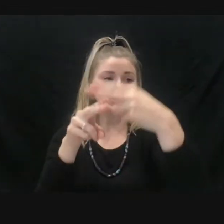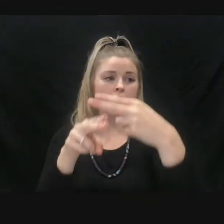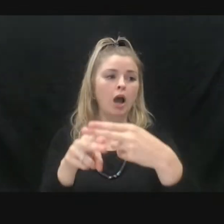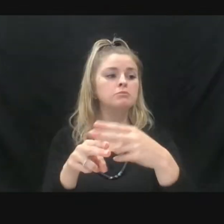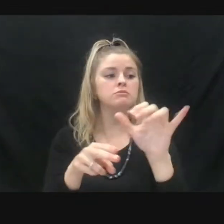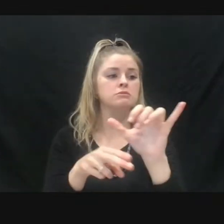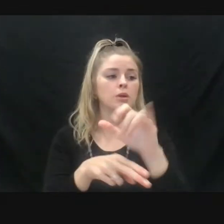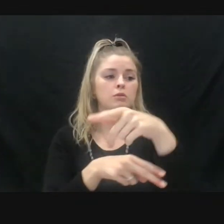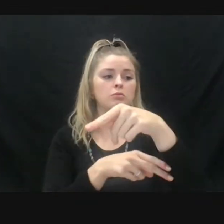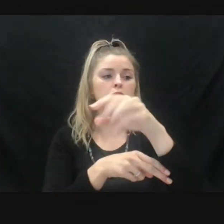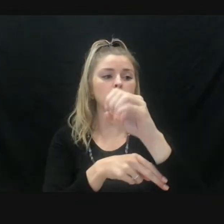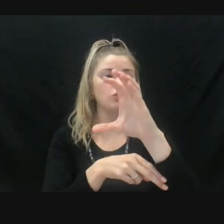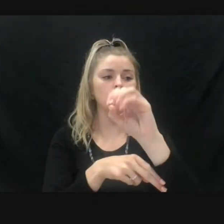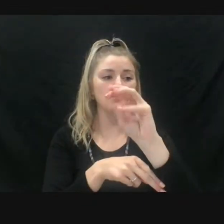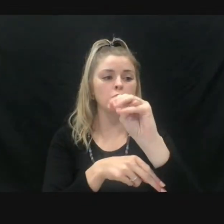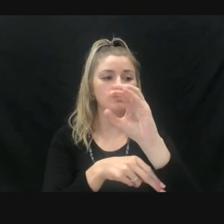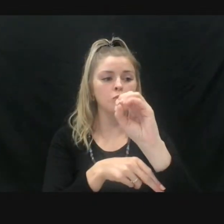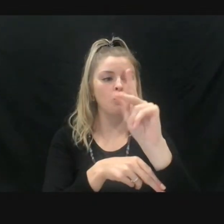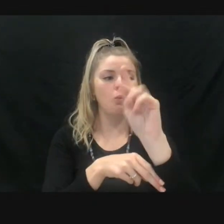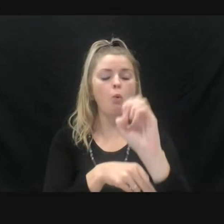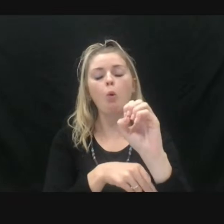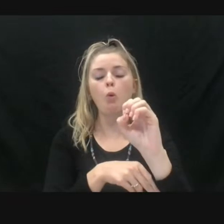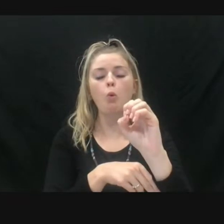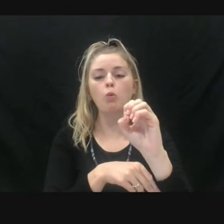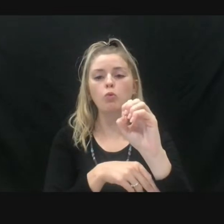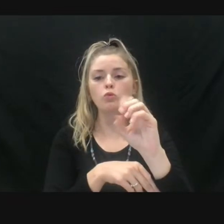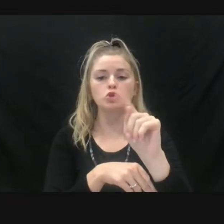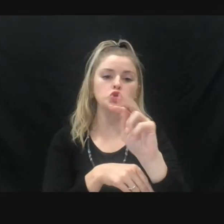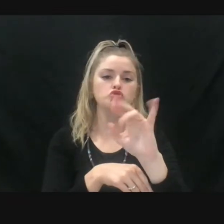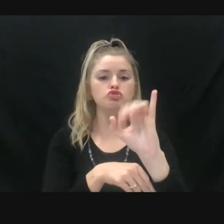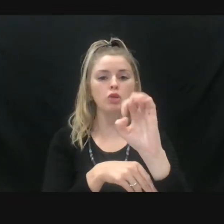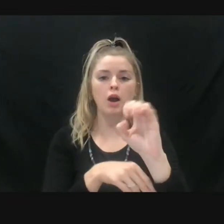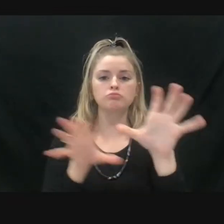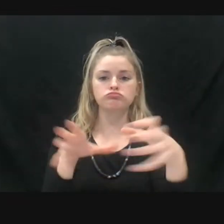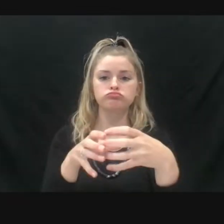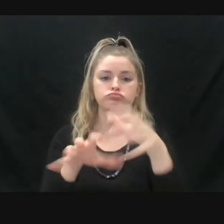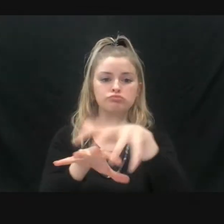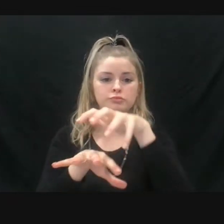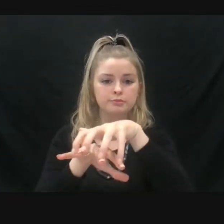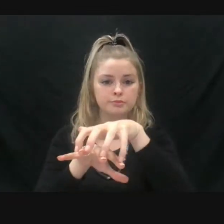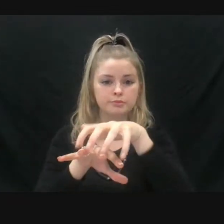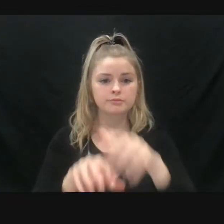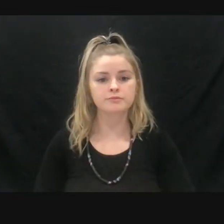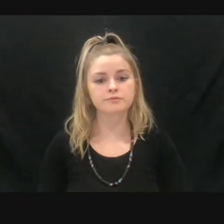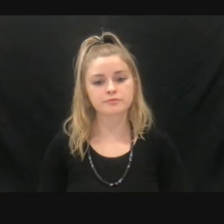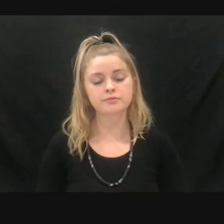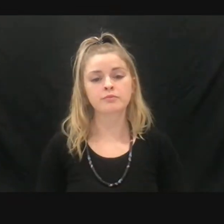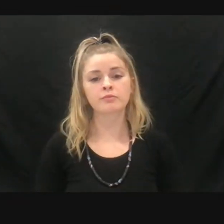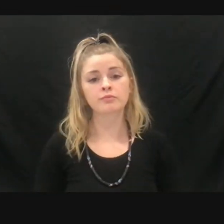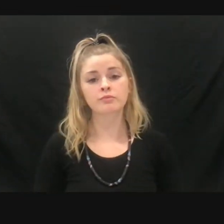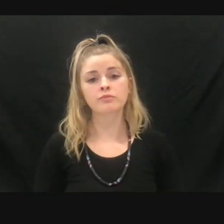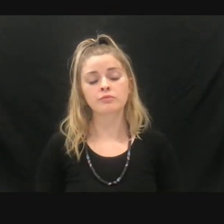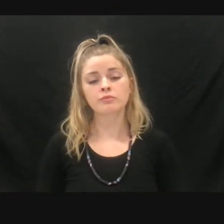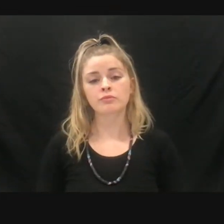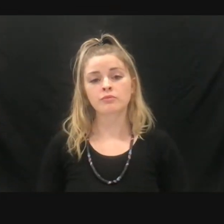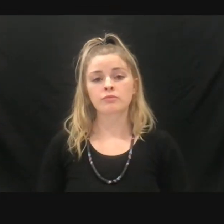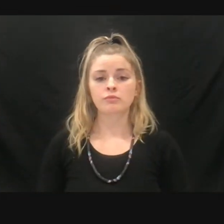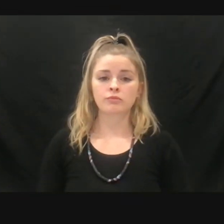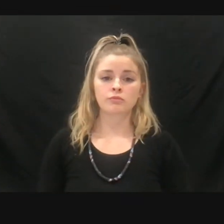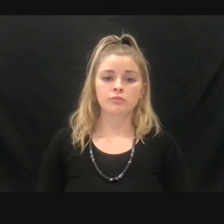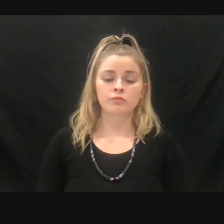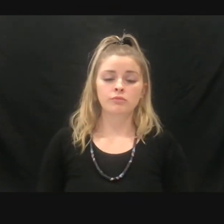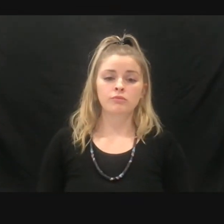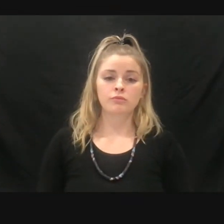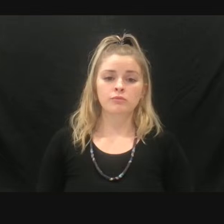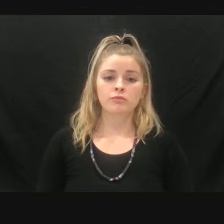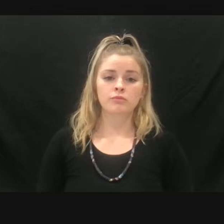of Indians, all of the Eastern Shore, the Susquehannock Tribe, coming from Pennsylvania, the Youghiogheny